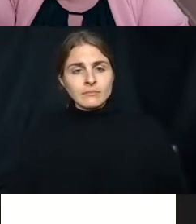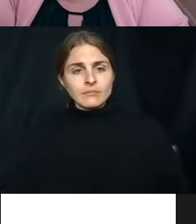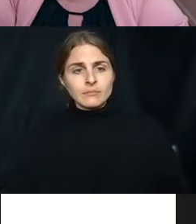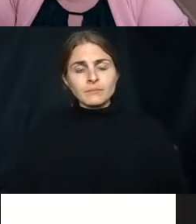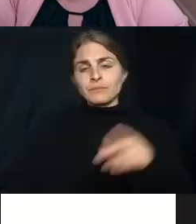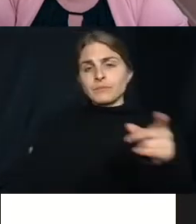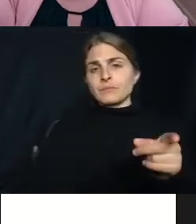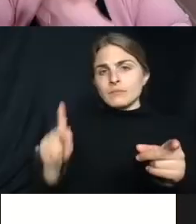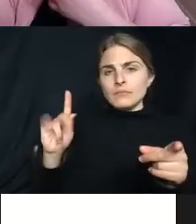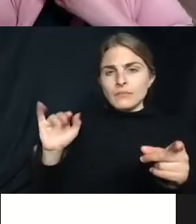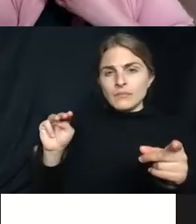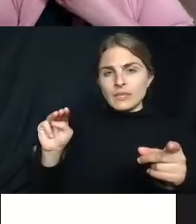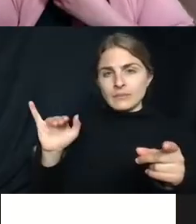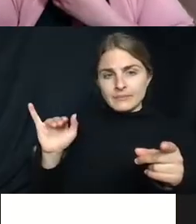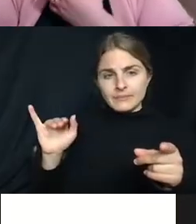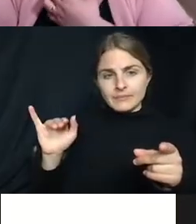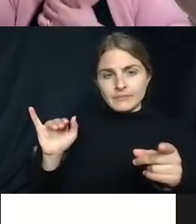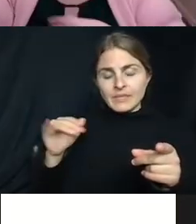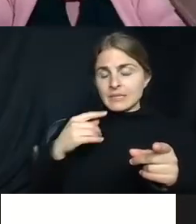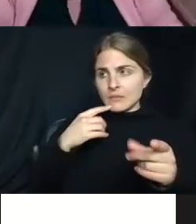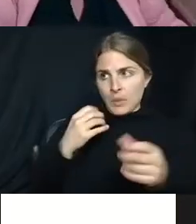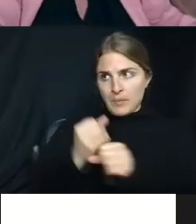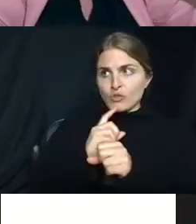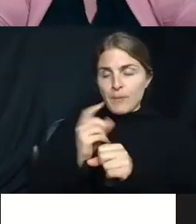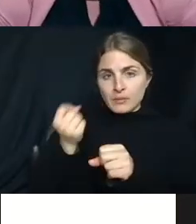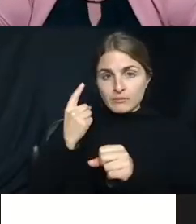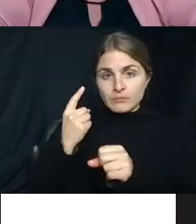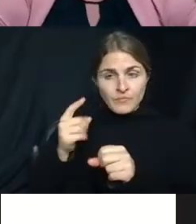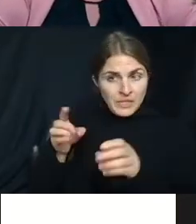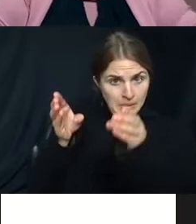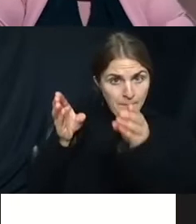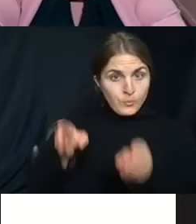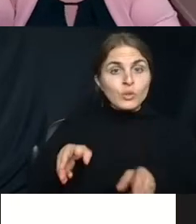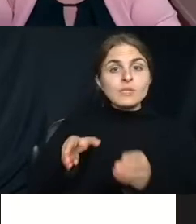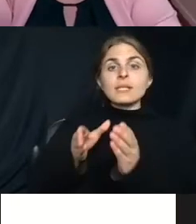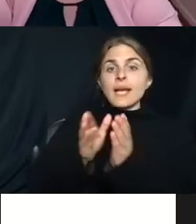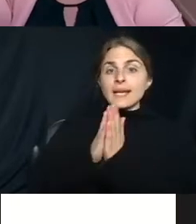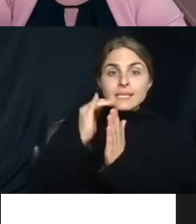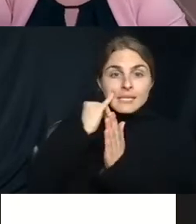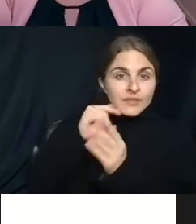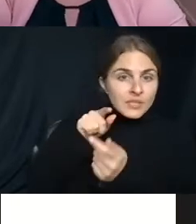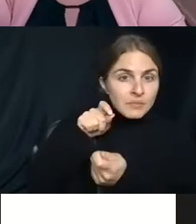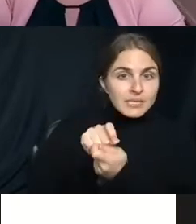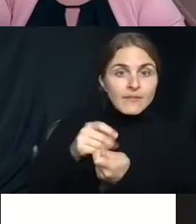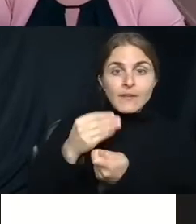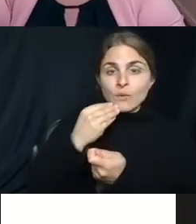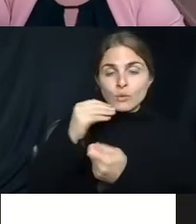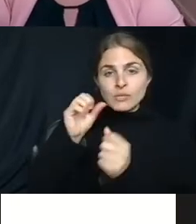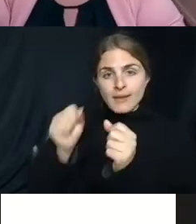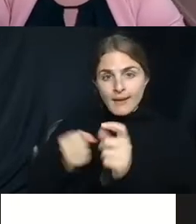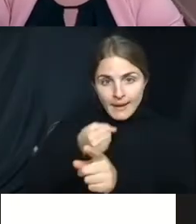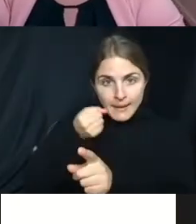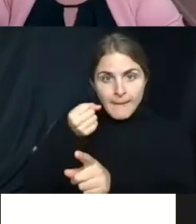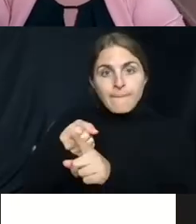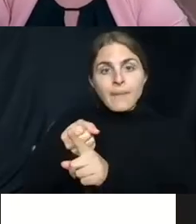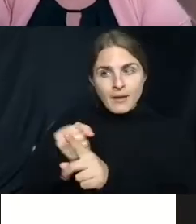Just to make sure I'm understanding correctly, if the person is asking if certain foods can impact someone's mental